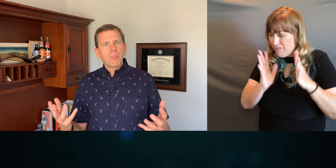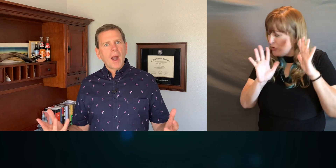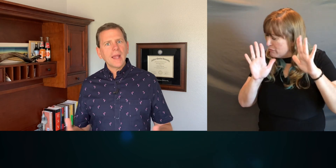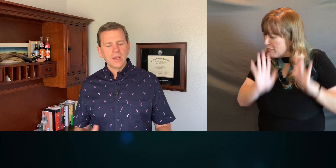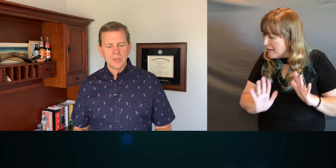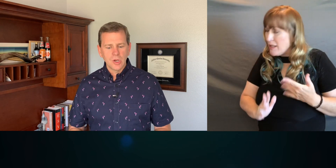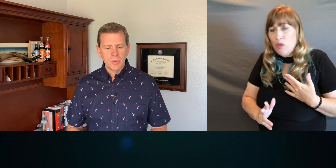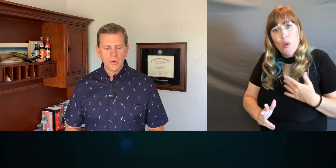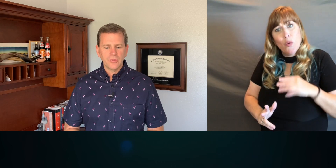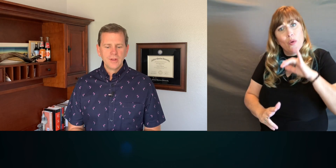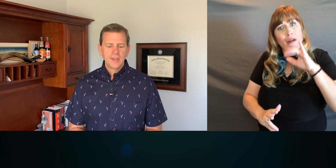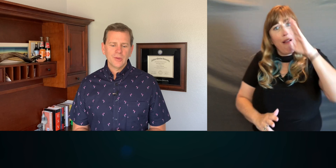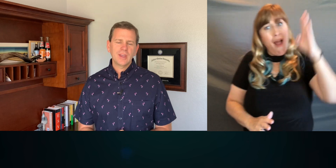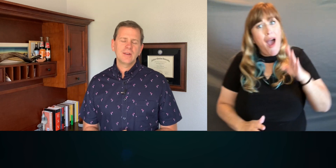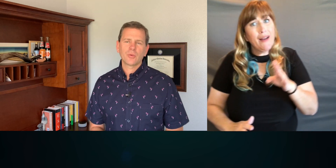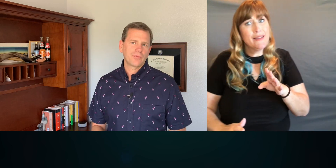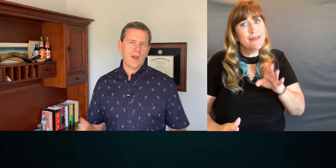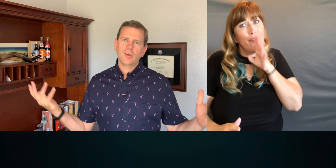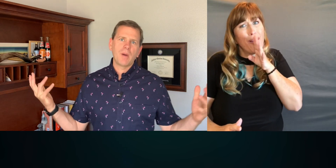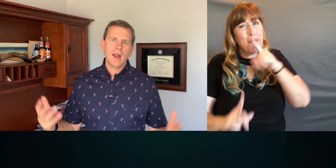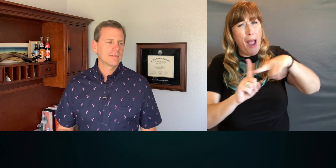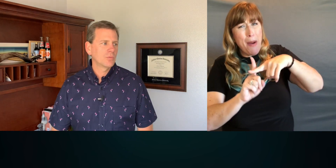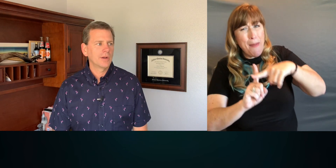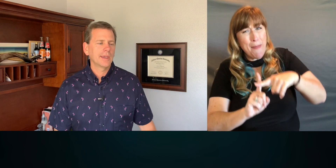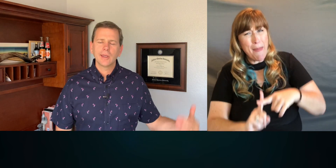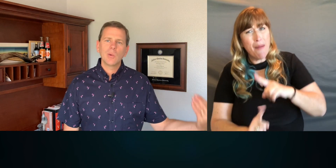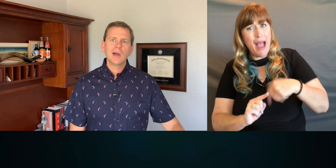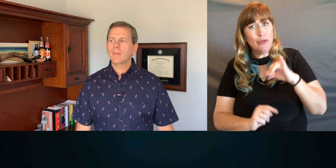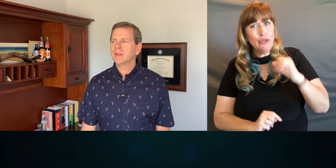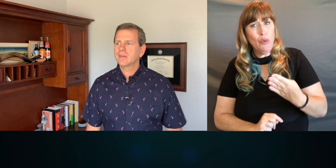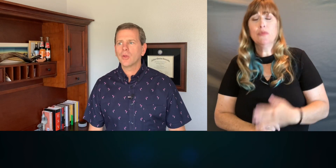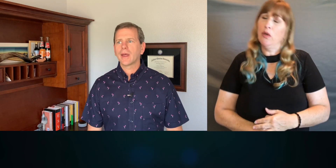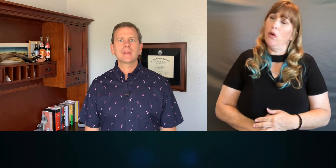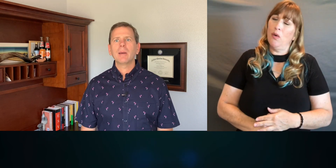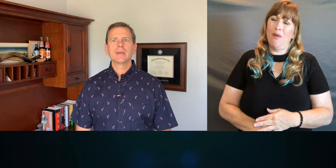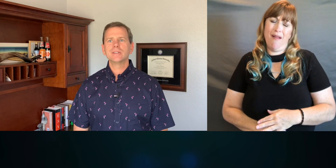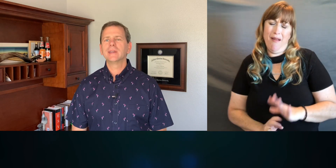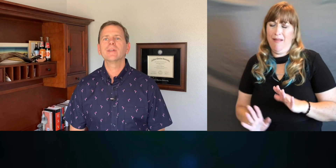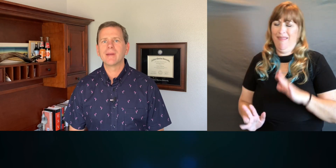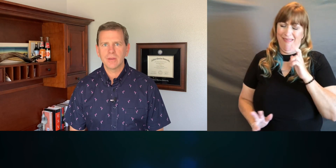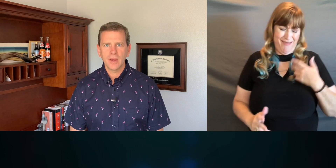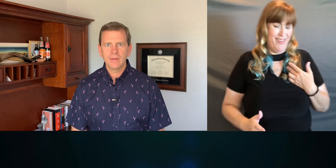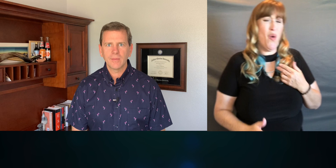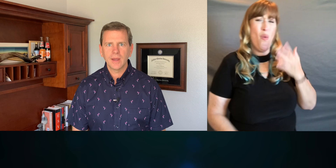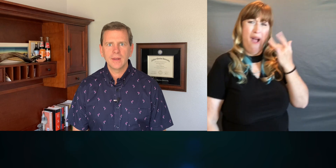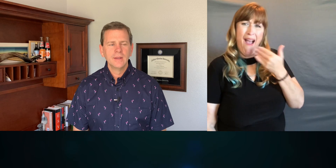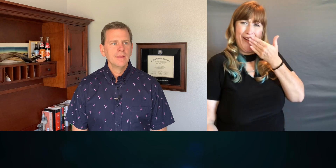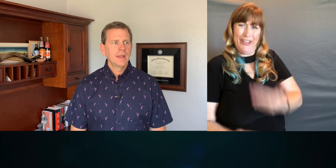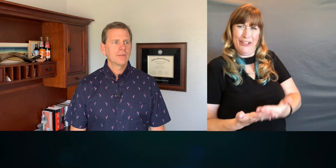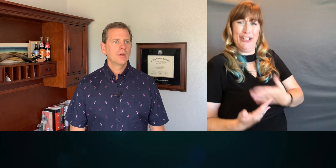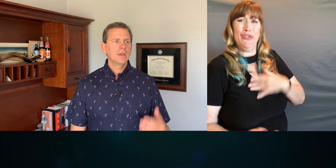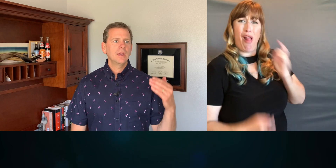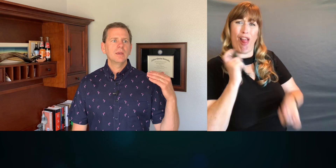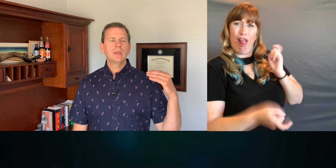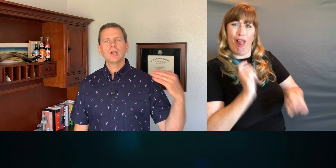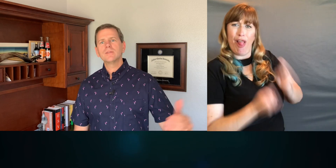God's bragging on Job. And of course, you know, Satan sort of fires back and says, well, yeah, you know what? I mean, he's only like that because you've given him everything, right? And